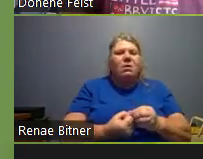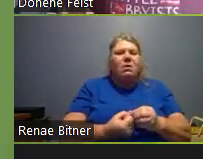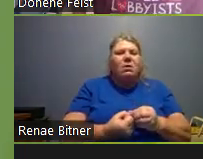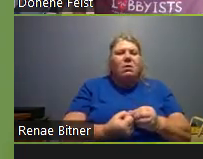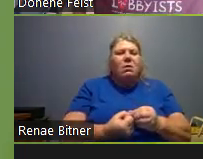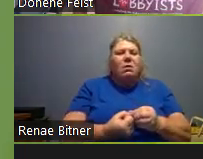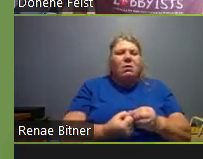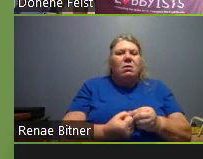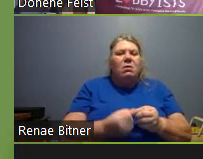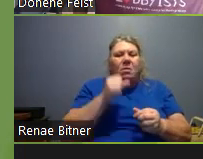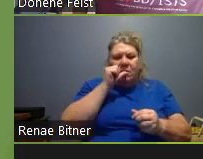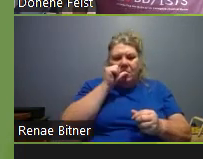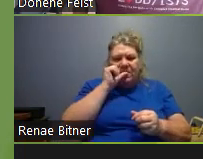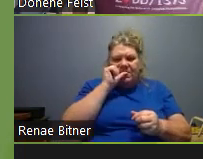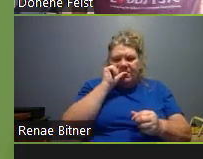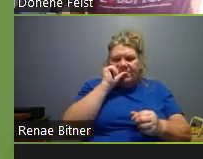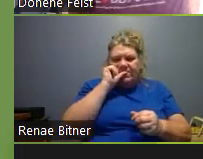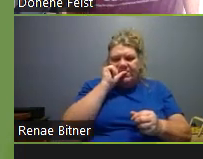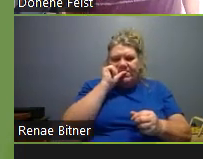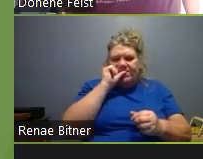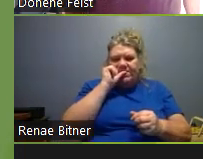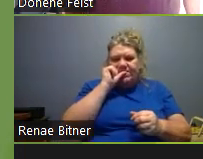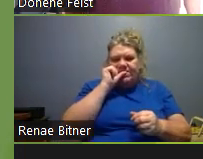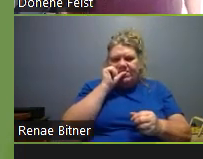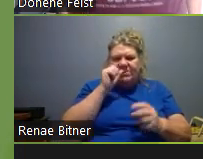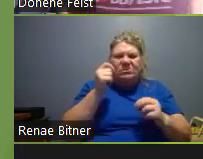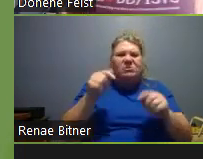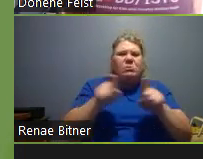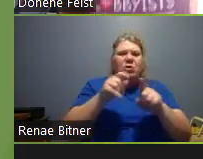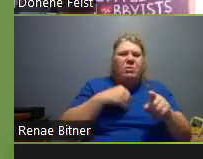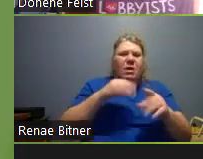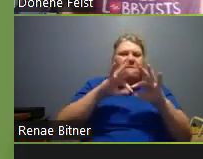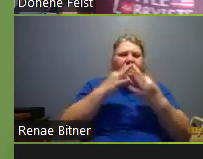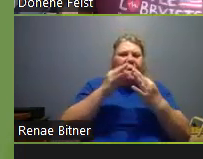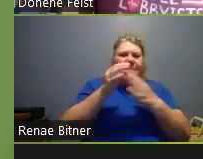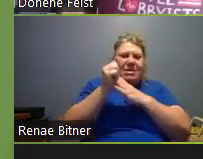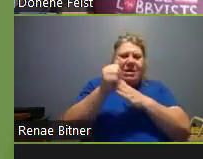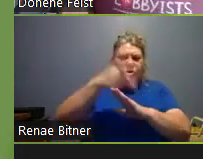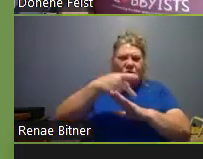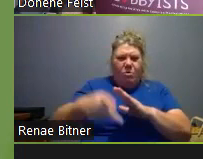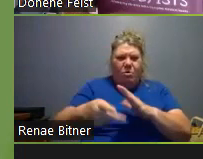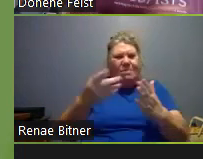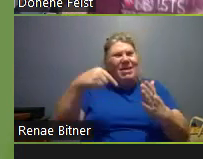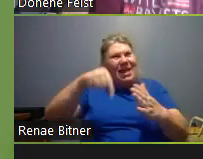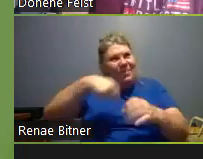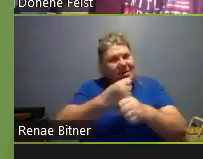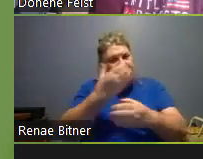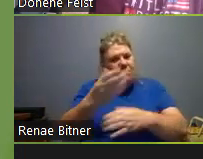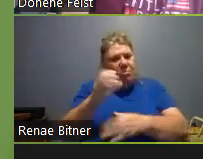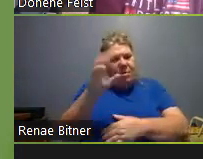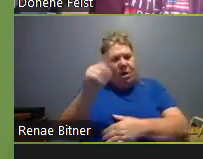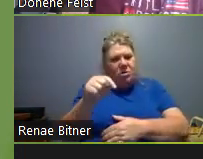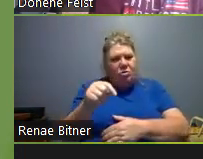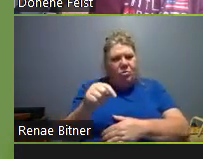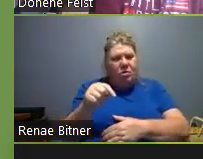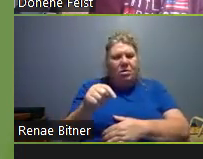we're going to probably have it in October this year, a family leadership program. It's a weekend retreat which assists families